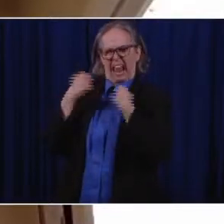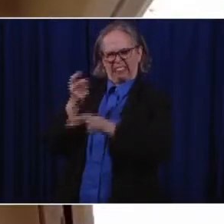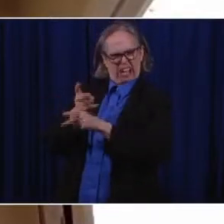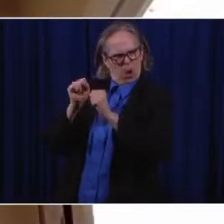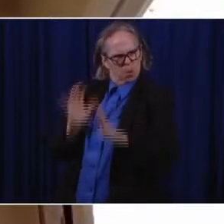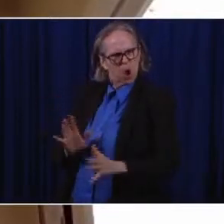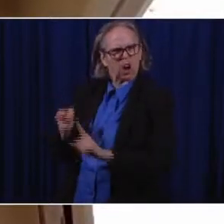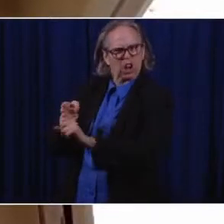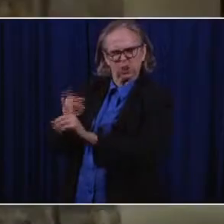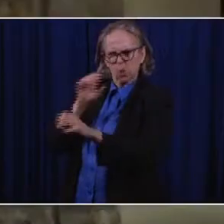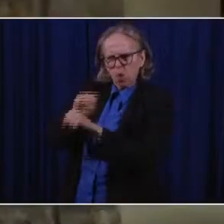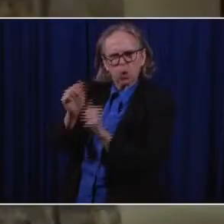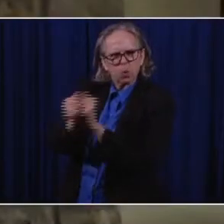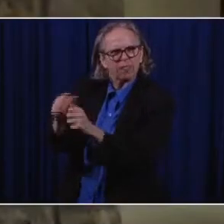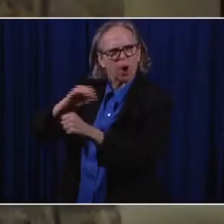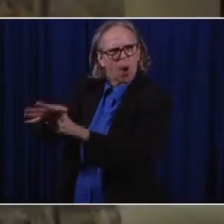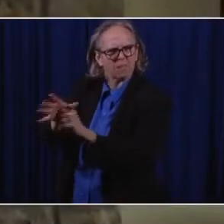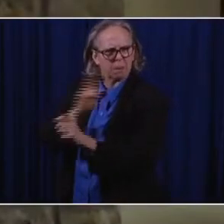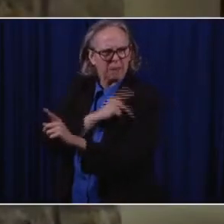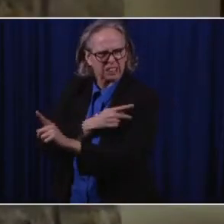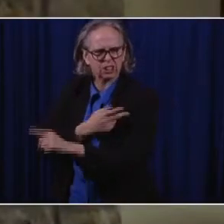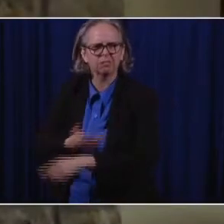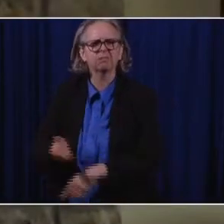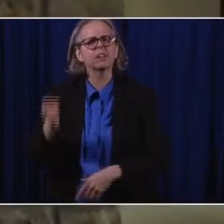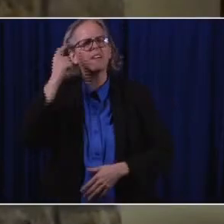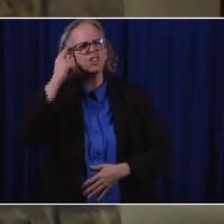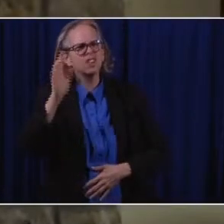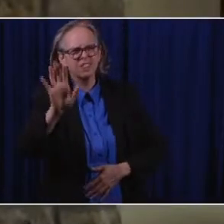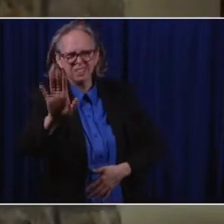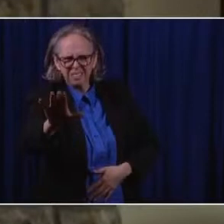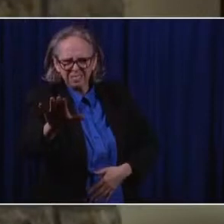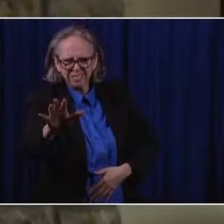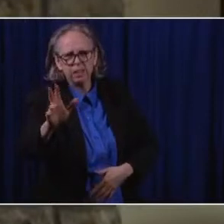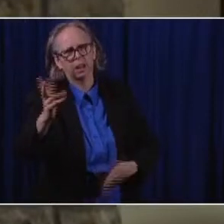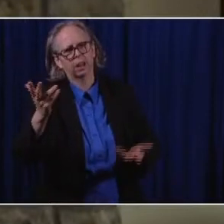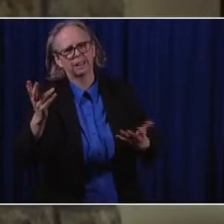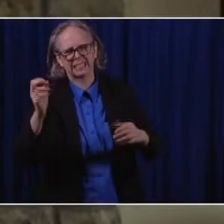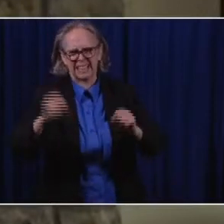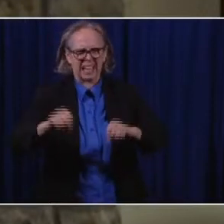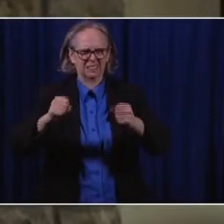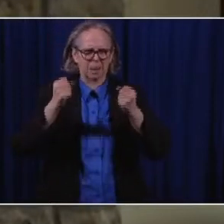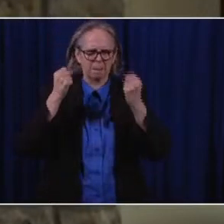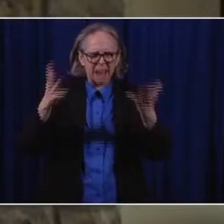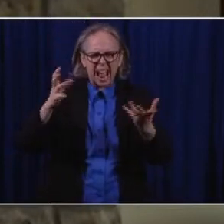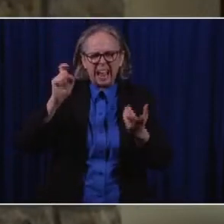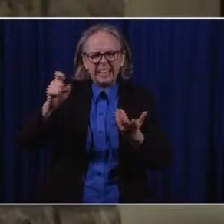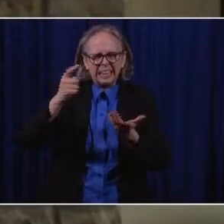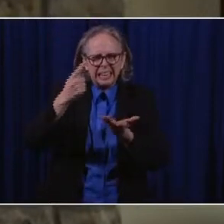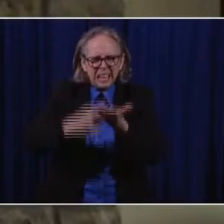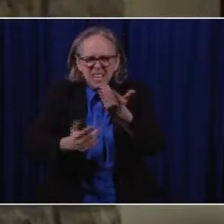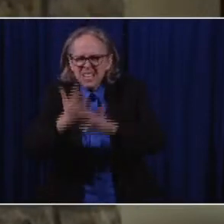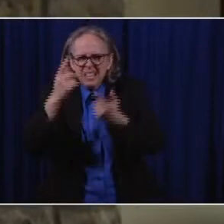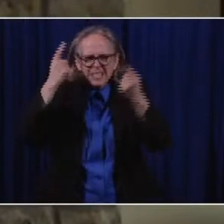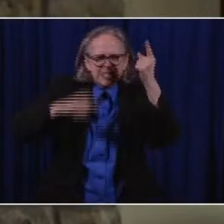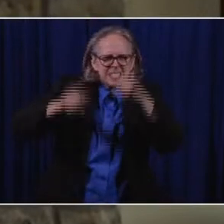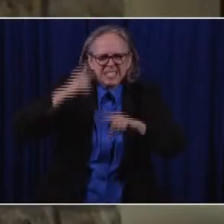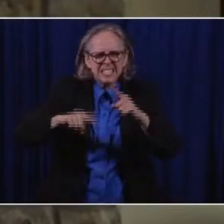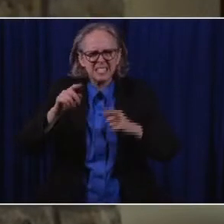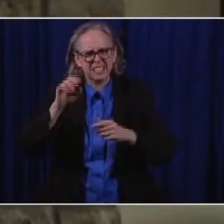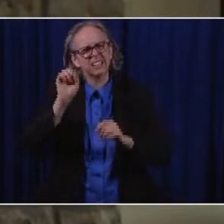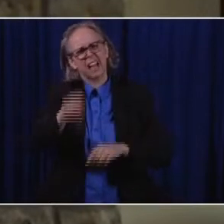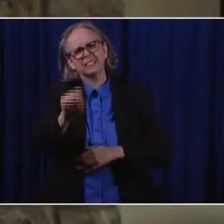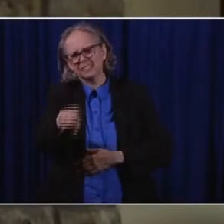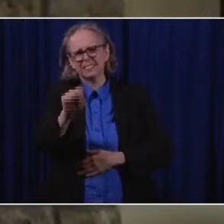And there will be certainly the nuances of this. One of the things I've talked to our team about is, getting that list